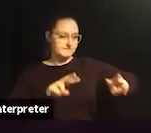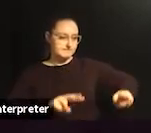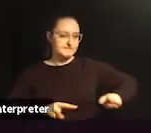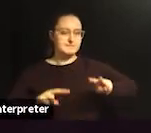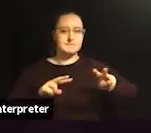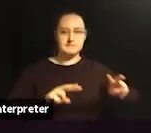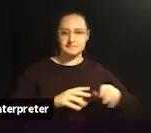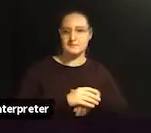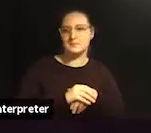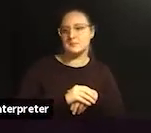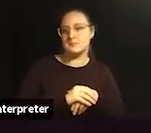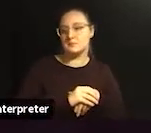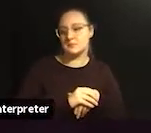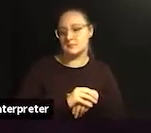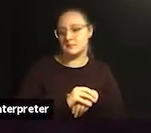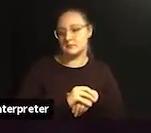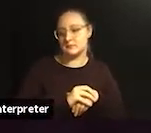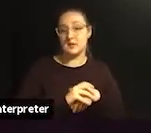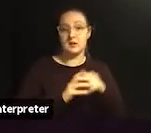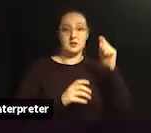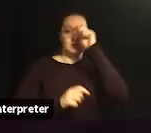the Egyptian army into panic.